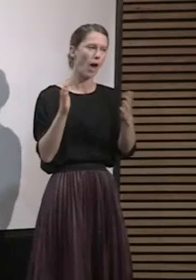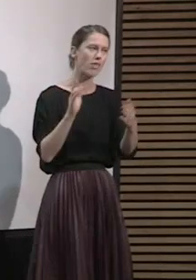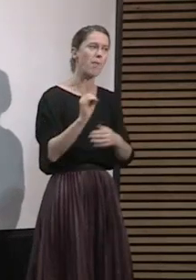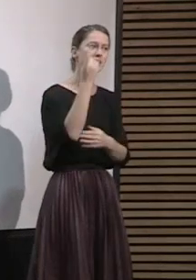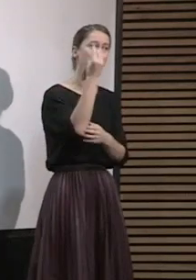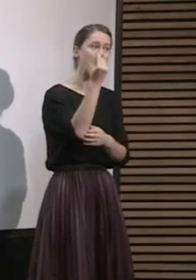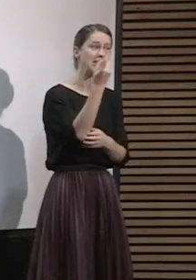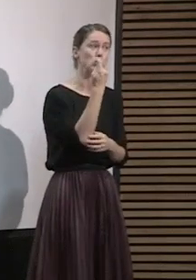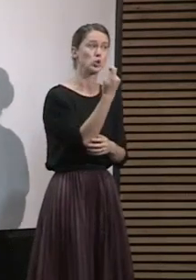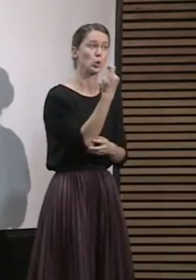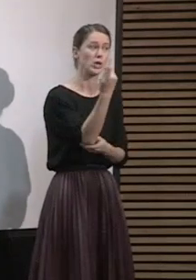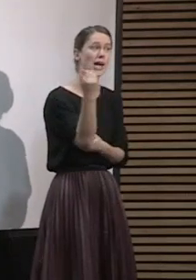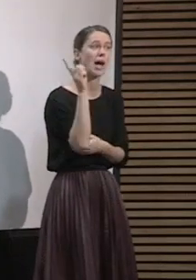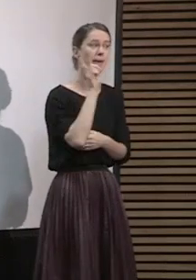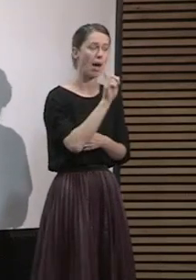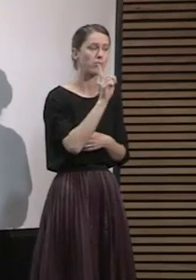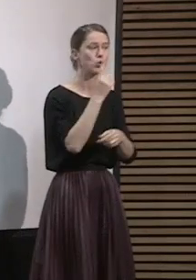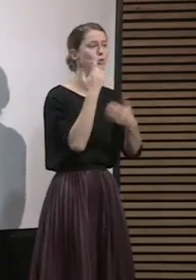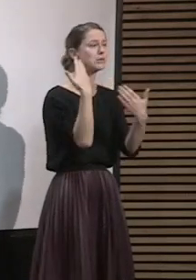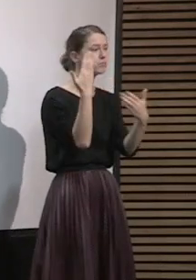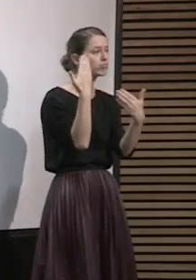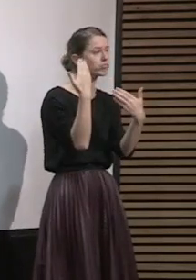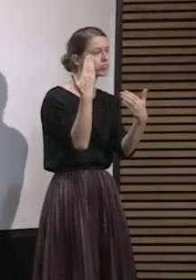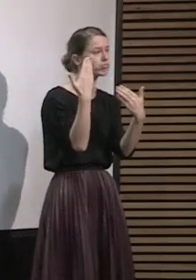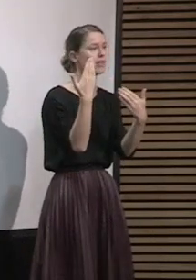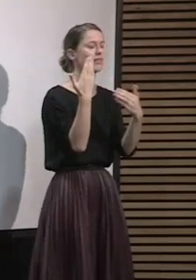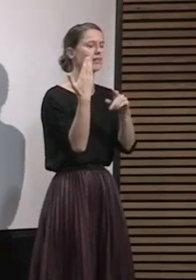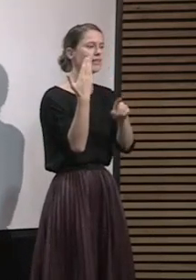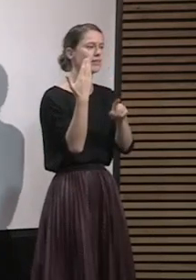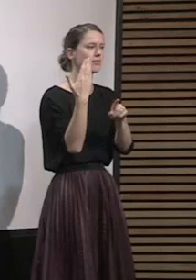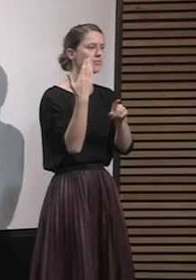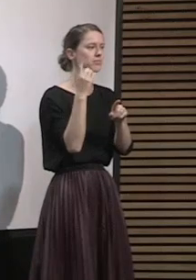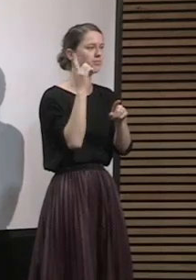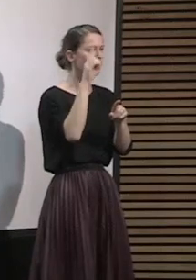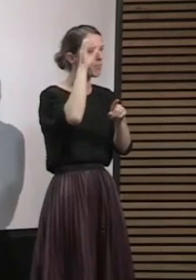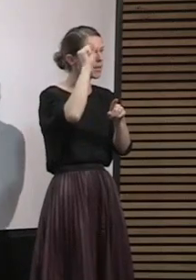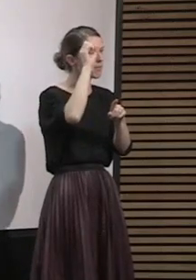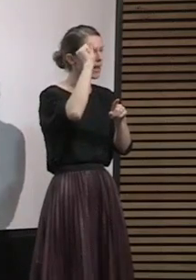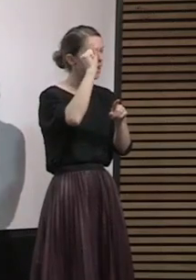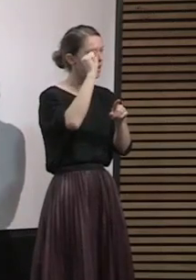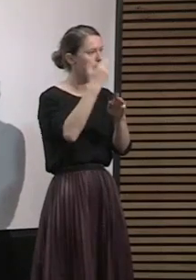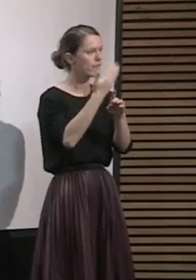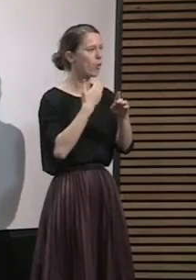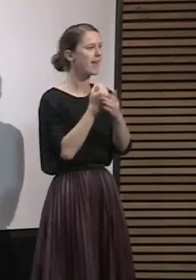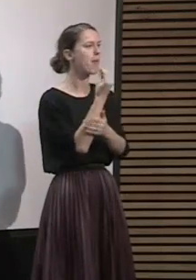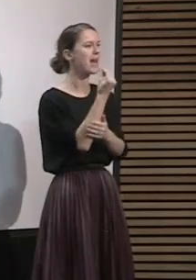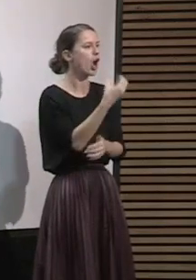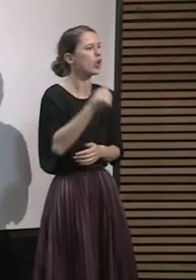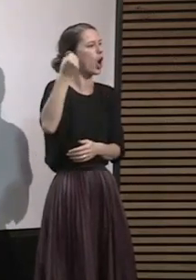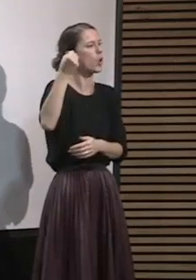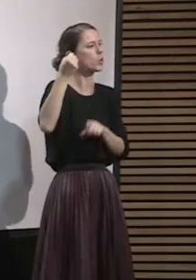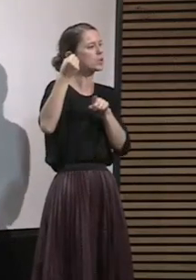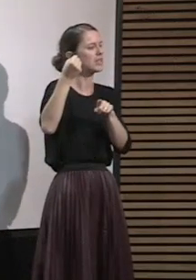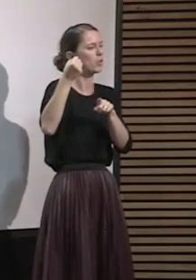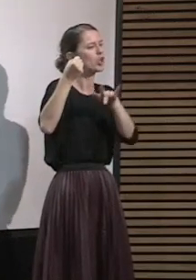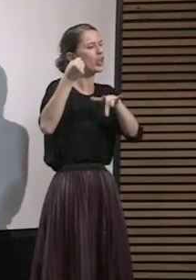Minister of Finance, who will take the podium immediately after we've completed questions. But remember, we do have an underspend currently for the second